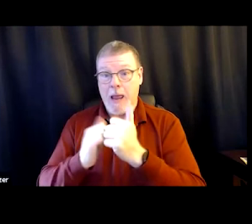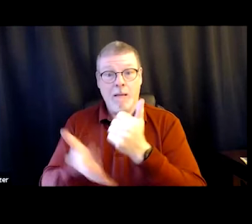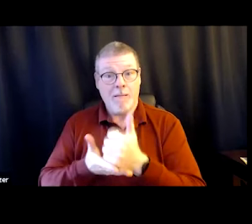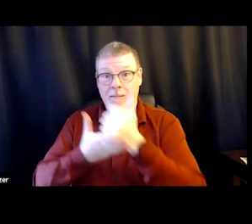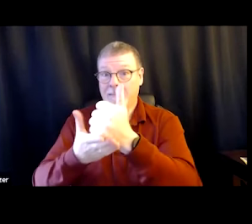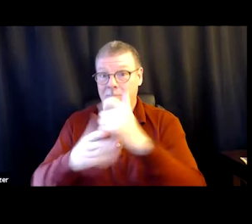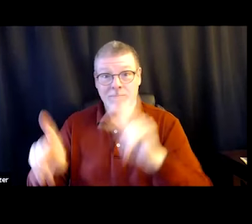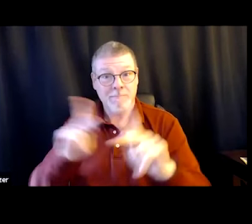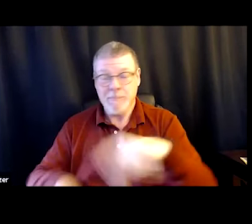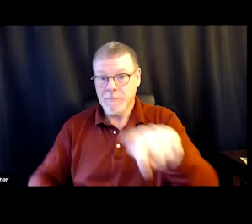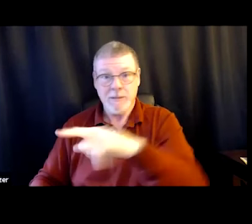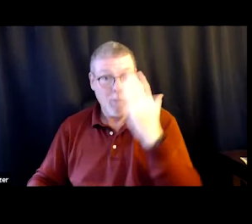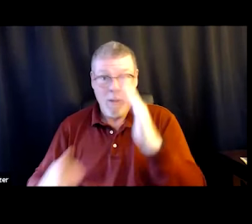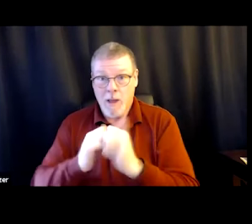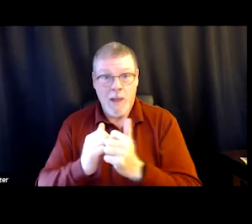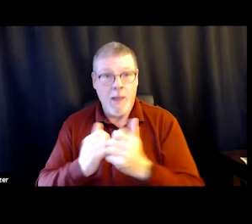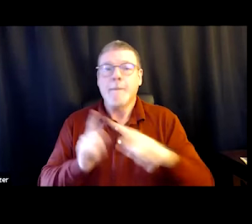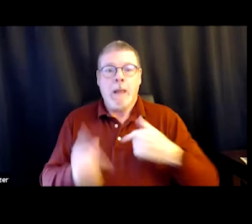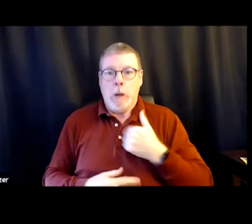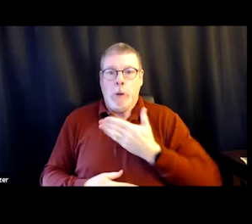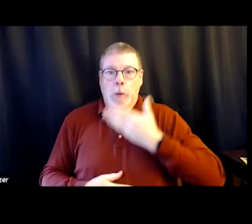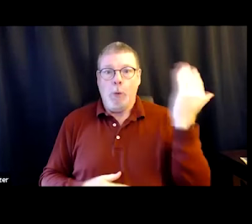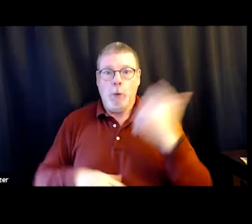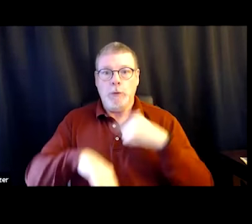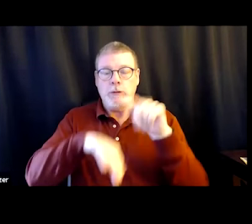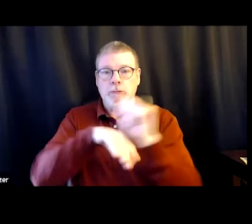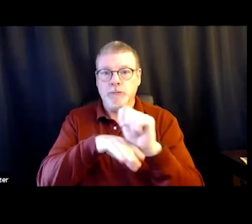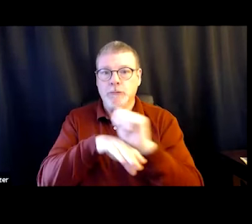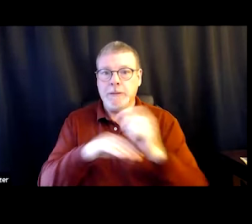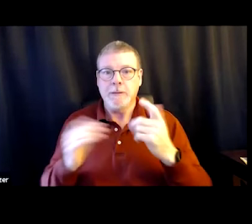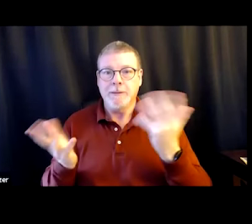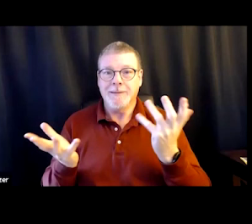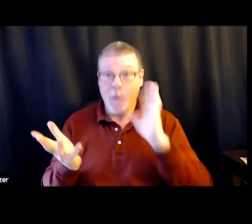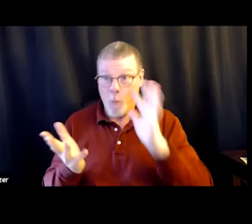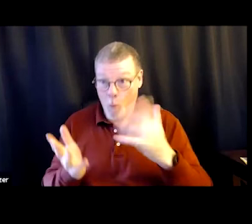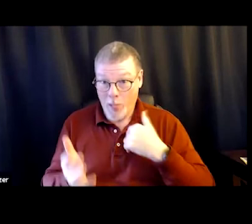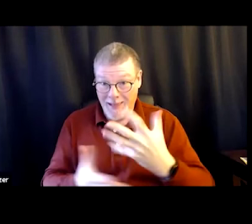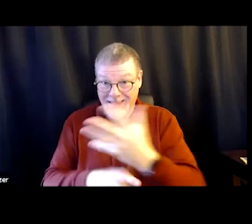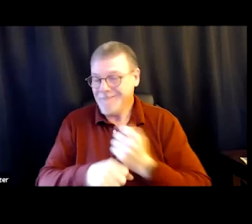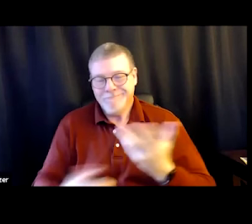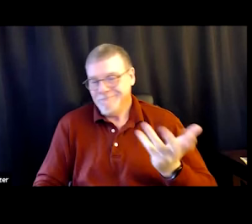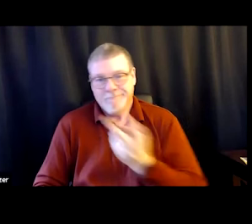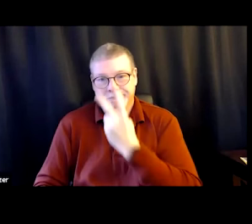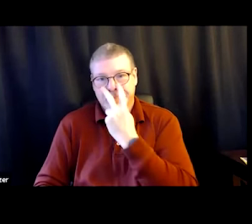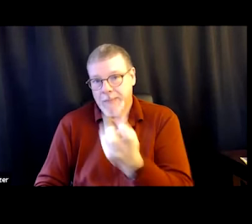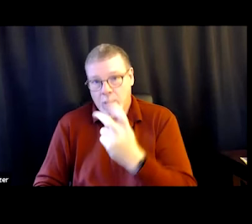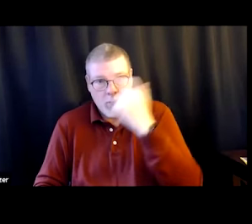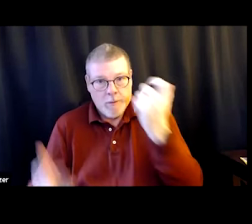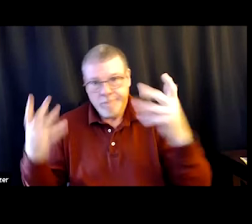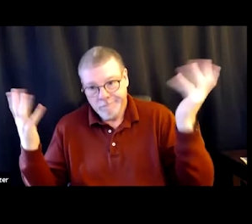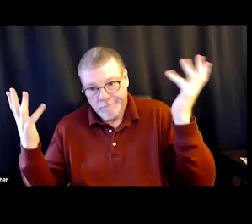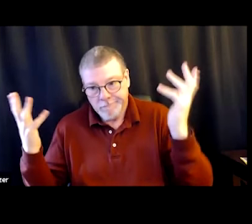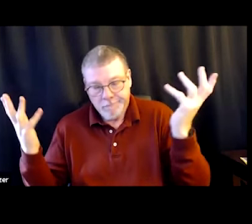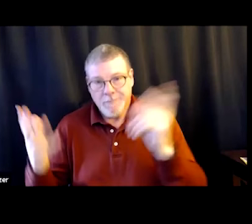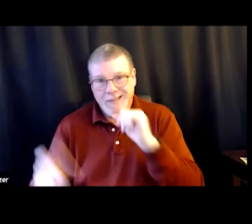very much to help them, but I don't have any training and I don't necessarily think that we're going to get training because, to her credit, right, this